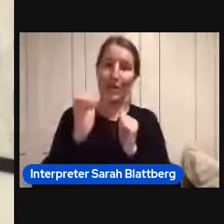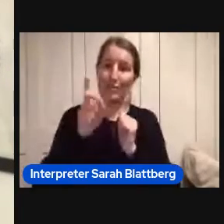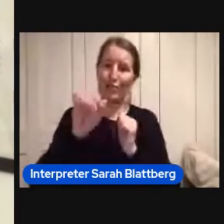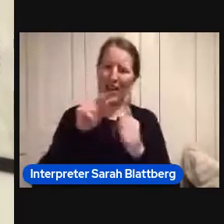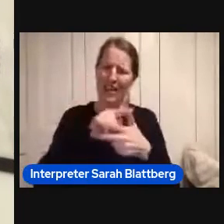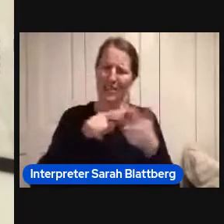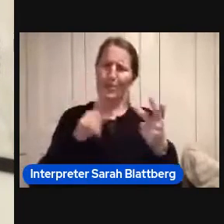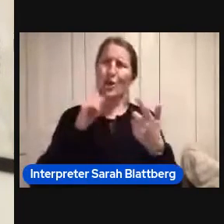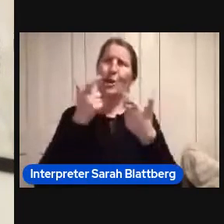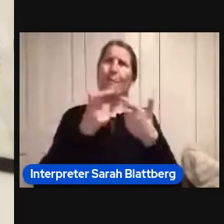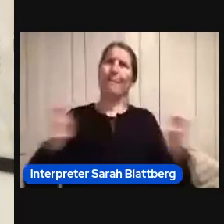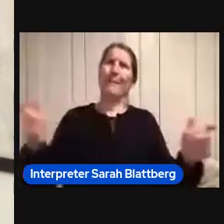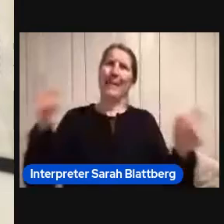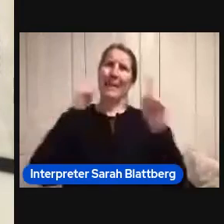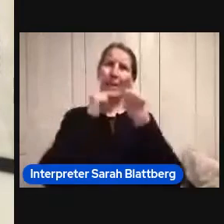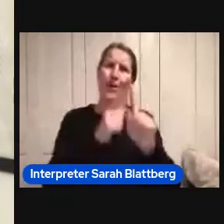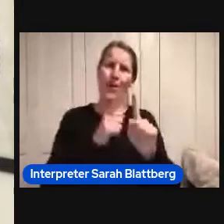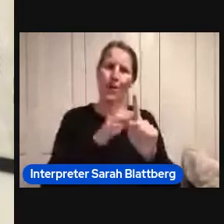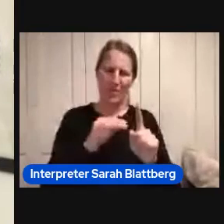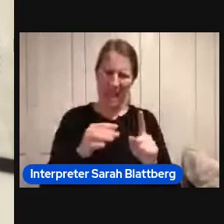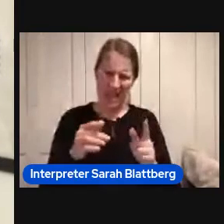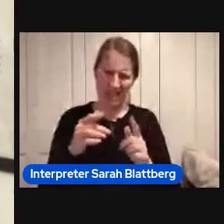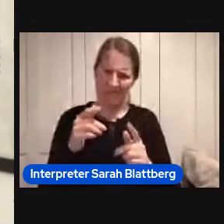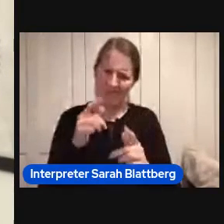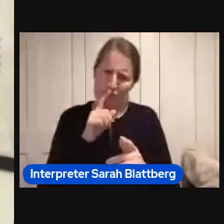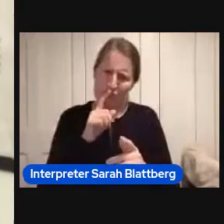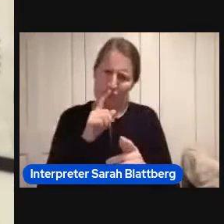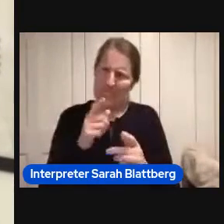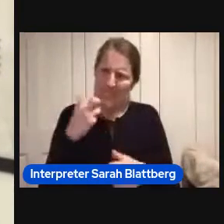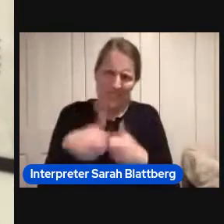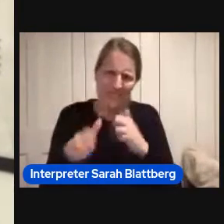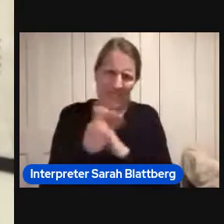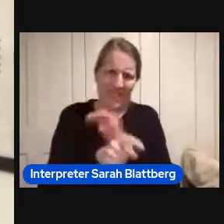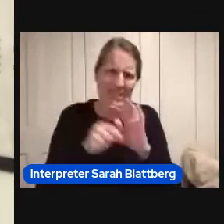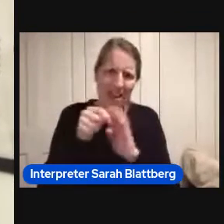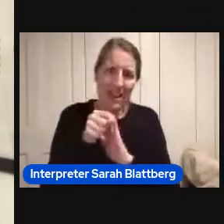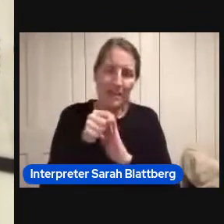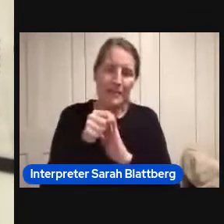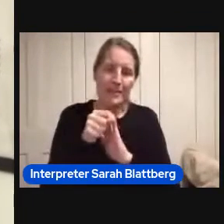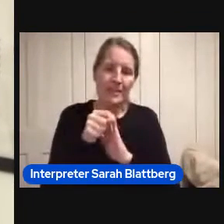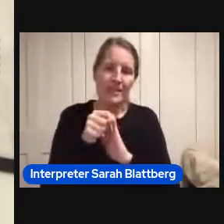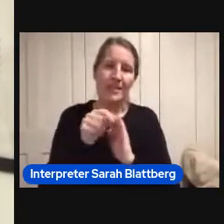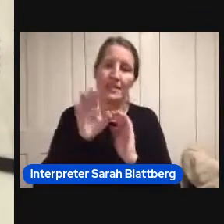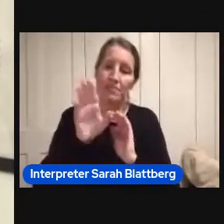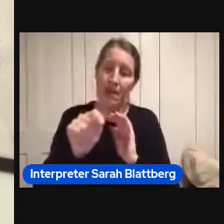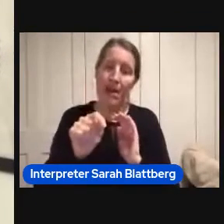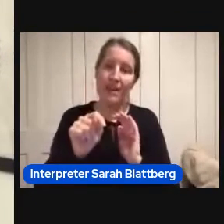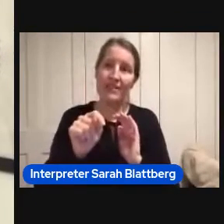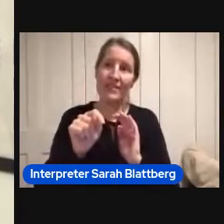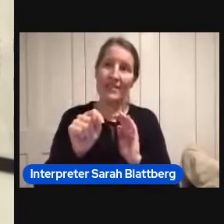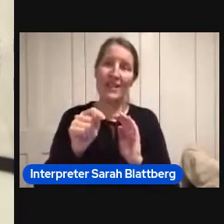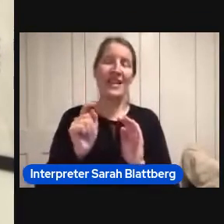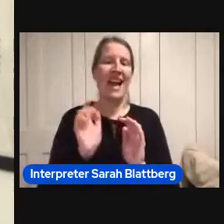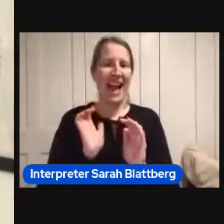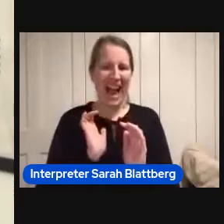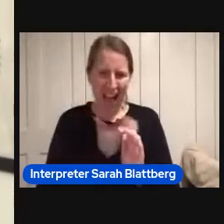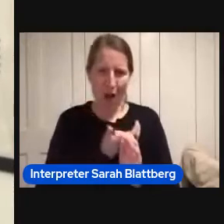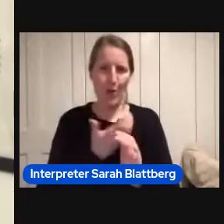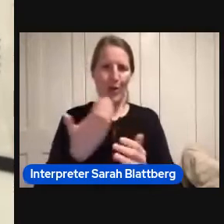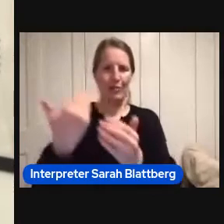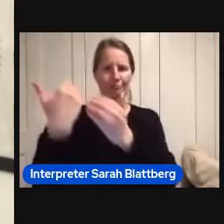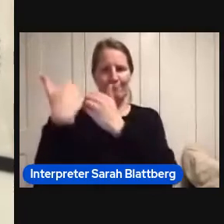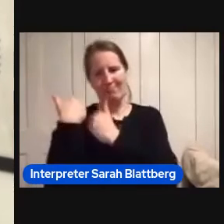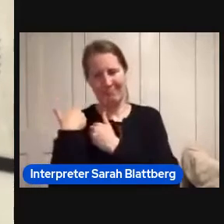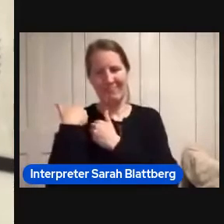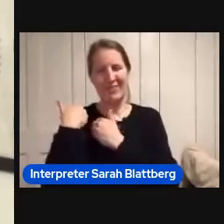objectives during increasingly difficult times. And nonetheless, may it be on our watch that we continue to uplift